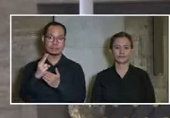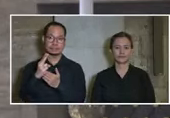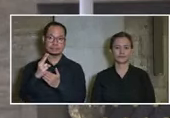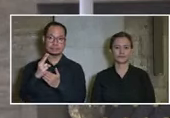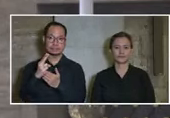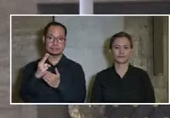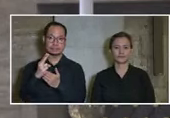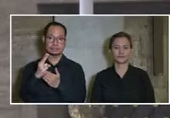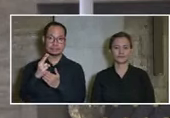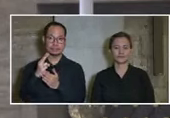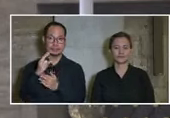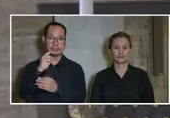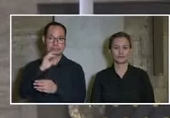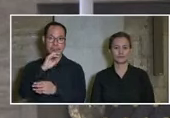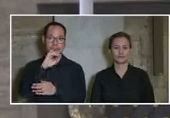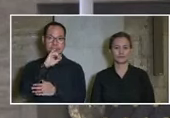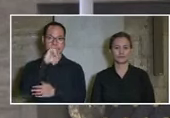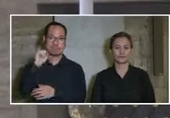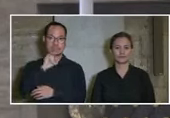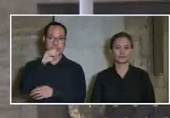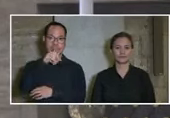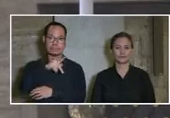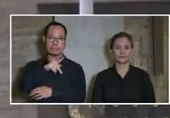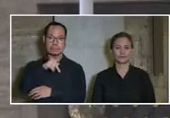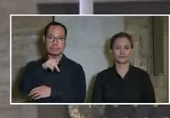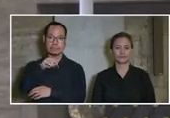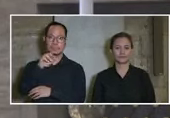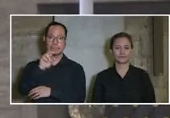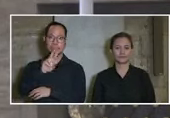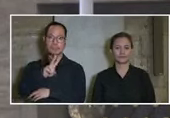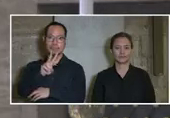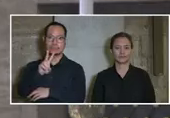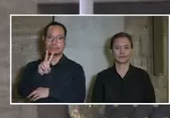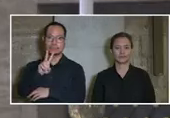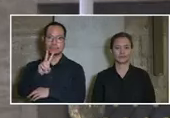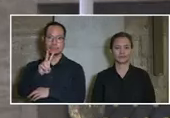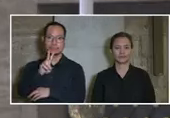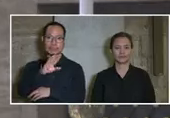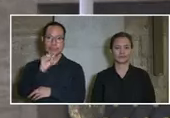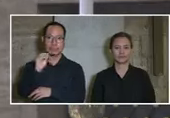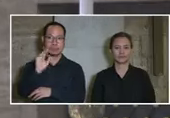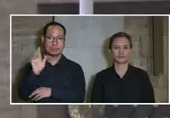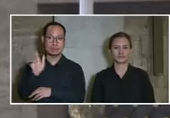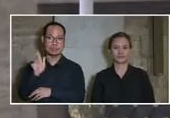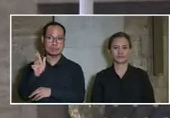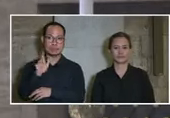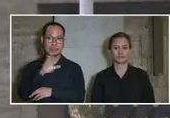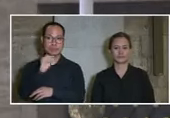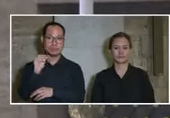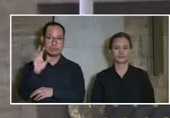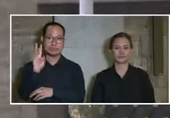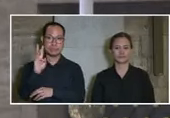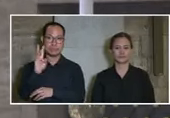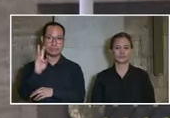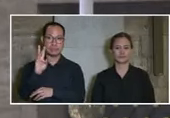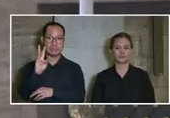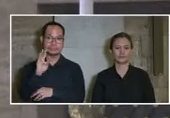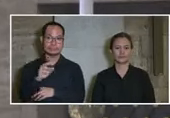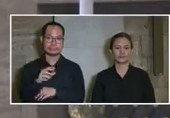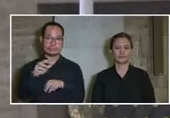St. John Paul II, St. John the 23rd, and St. Paul the 6th, are available for